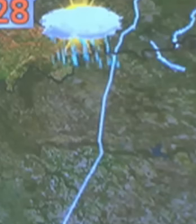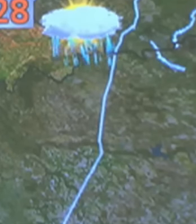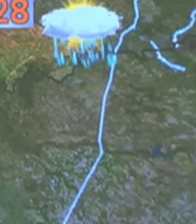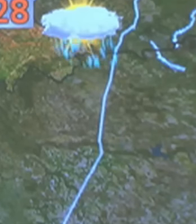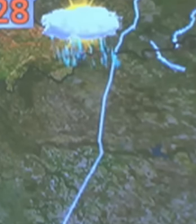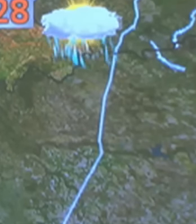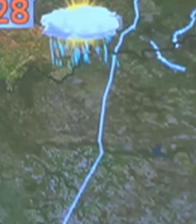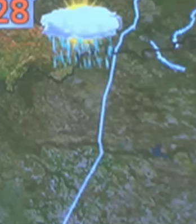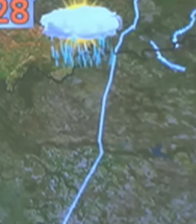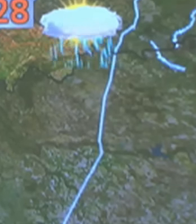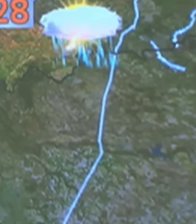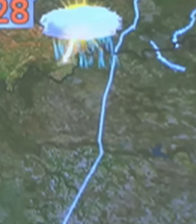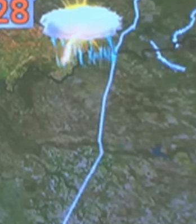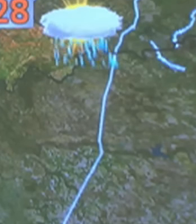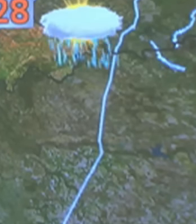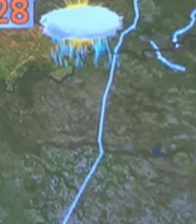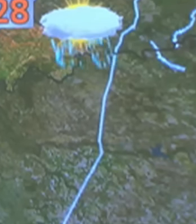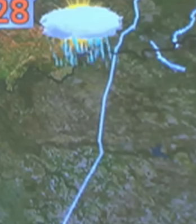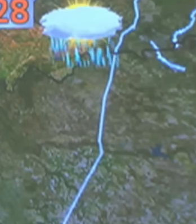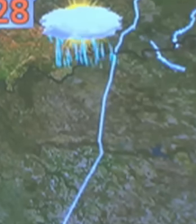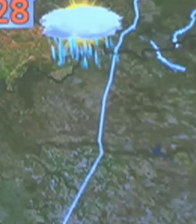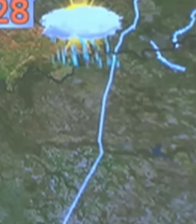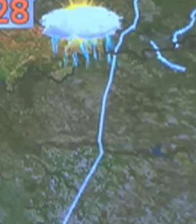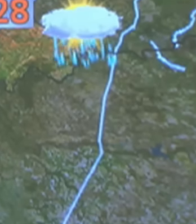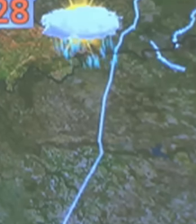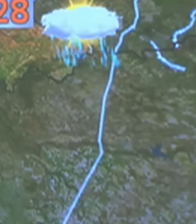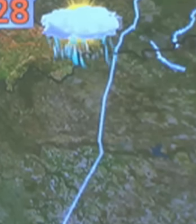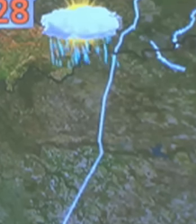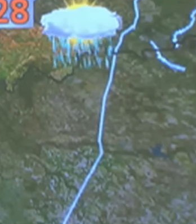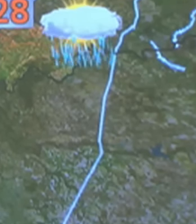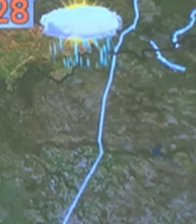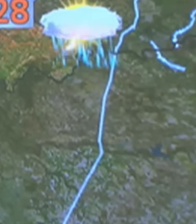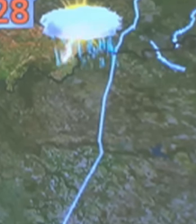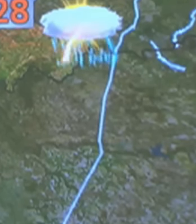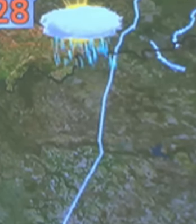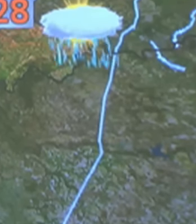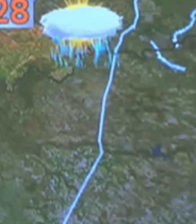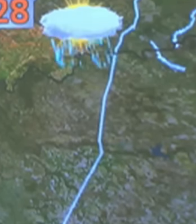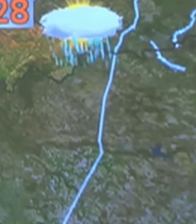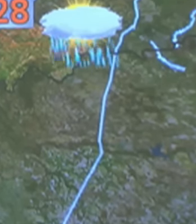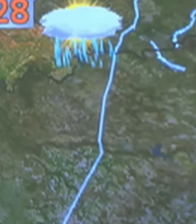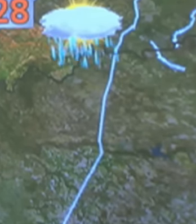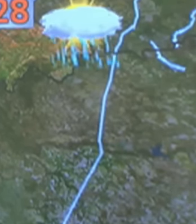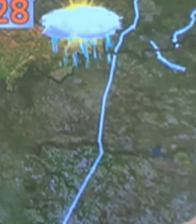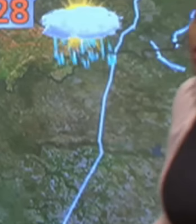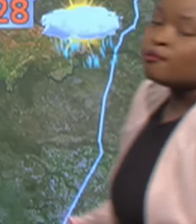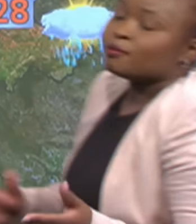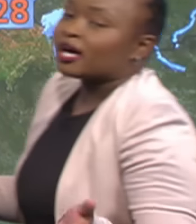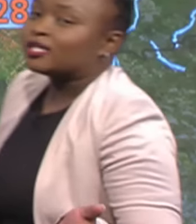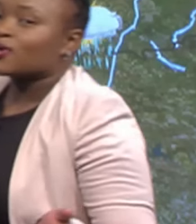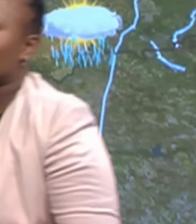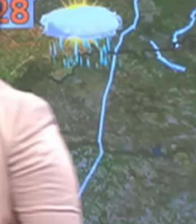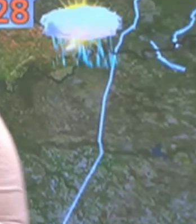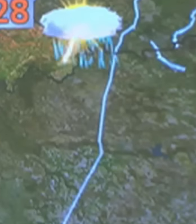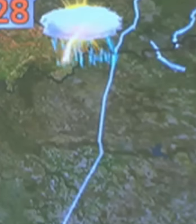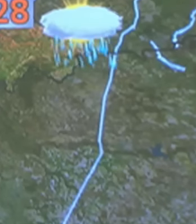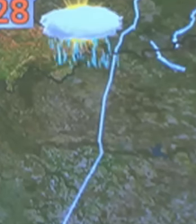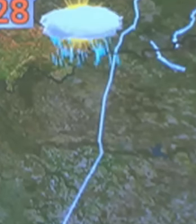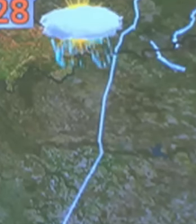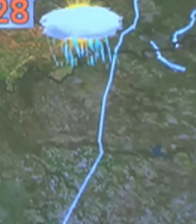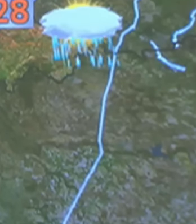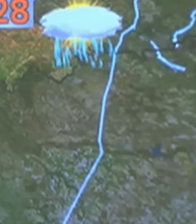fa Potchefstroom e tle bikeme go digrata di le 28 Klerksdorp e tle bikeme go digrata di le 29